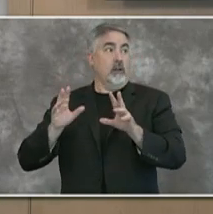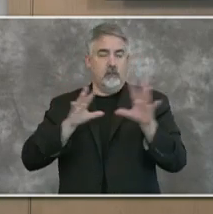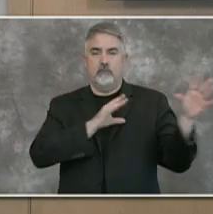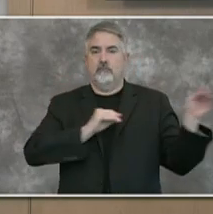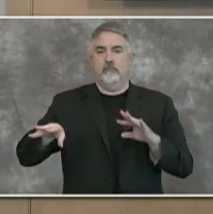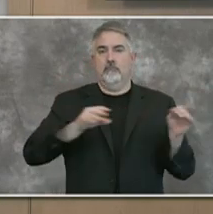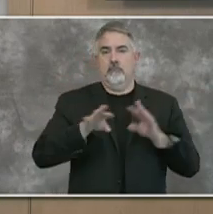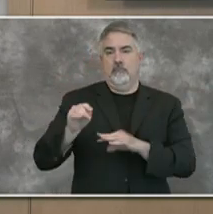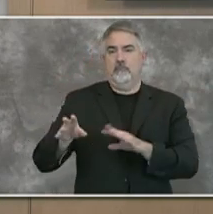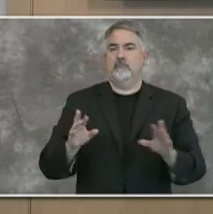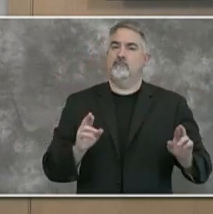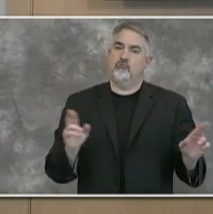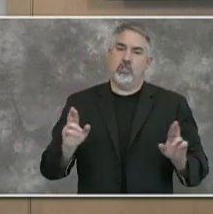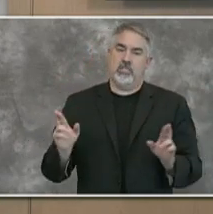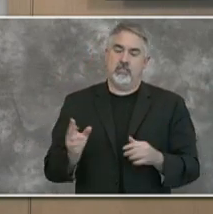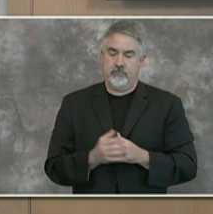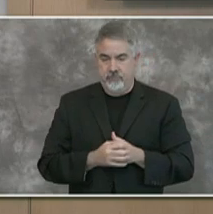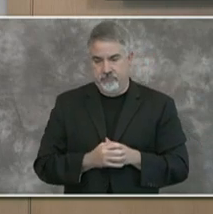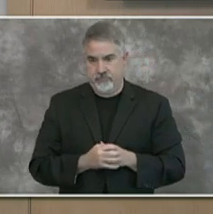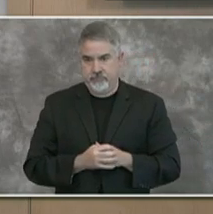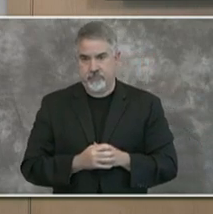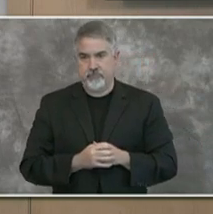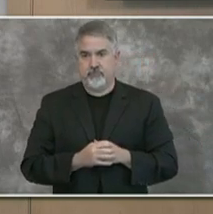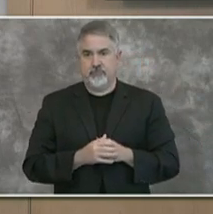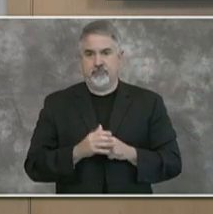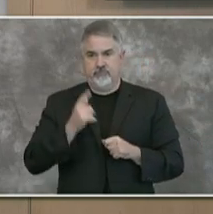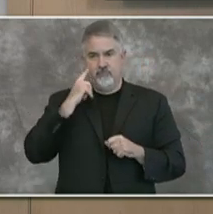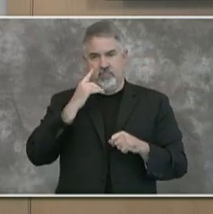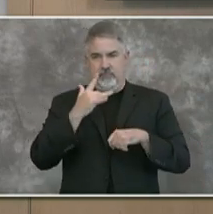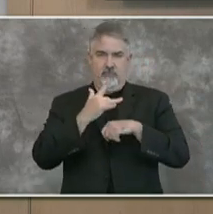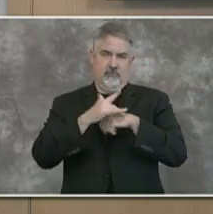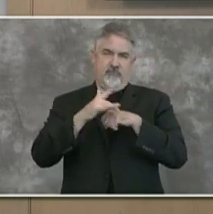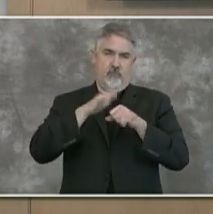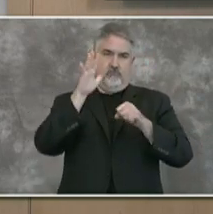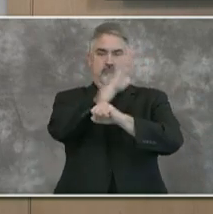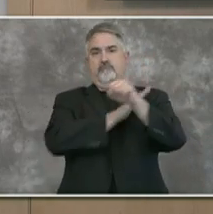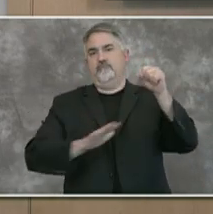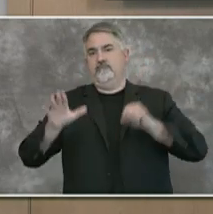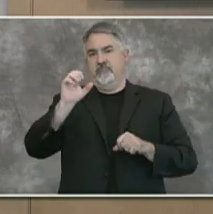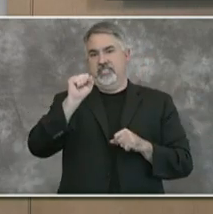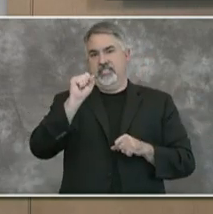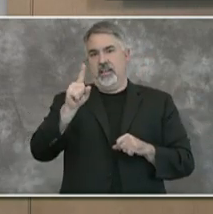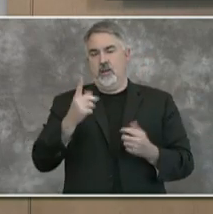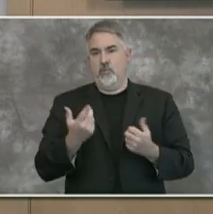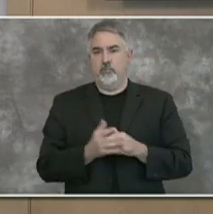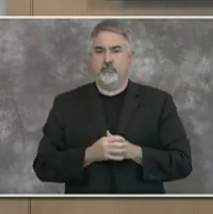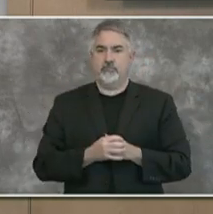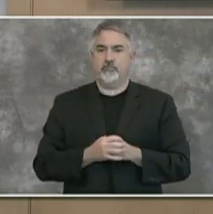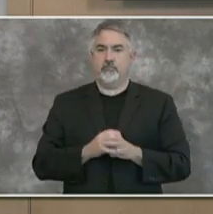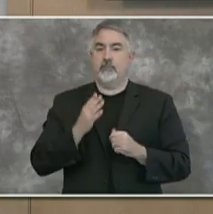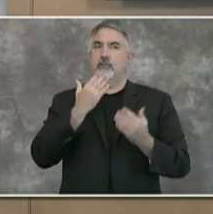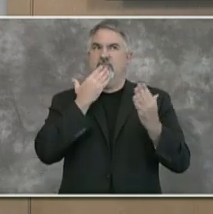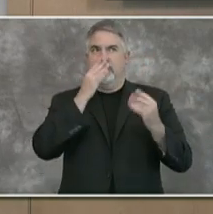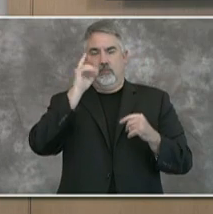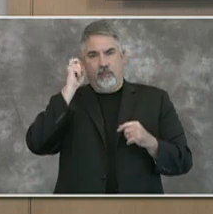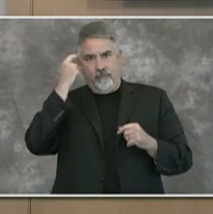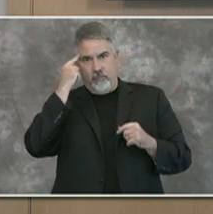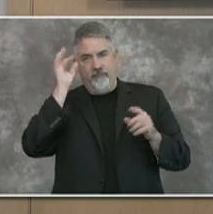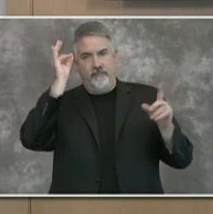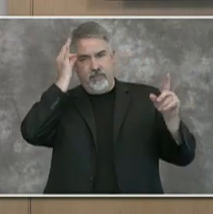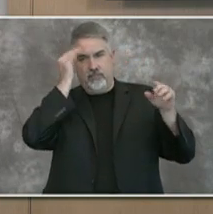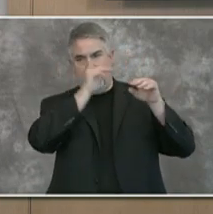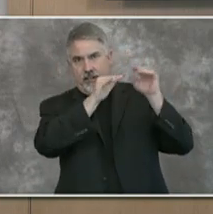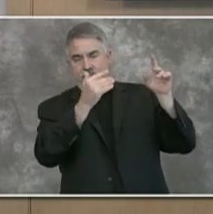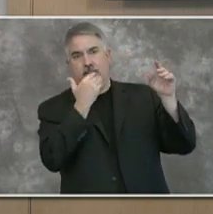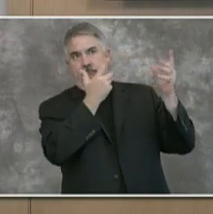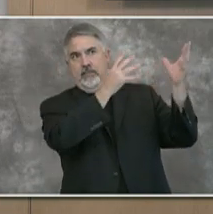tool. These beds will be available to serve our regional healthcare needs, and we are grateful to the federal government for providing this resource to the state, and we are